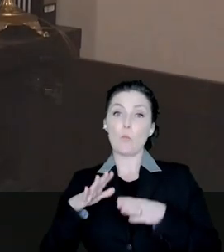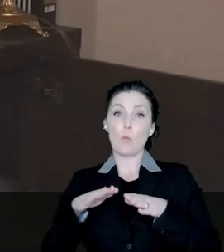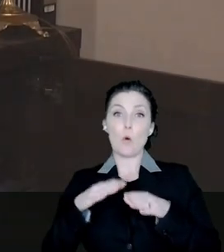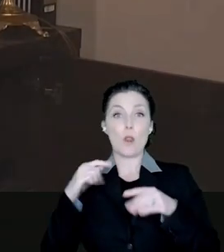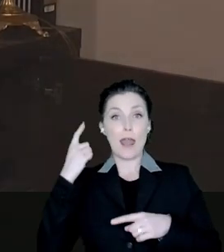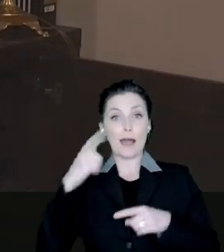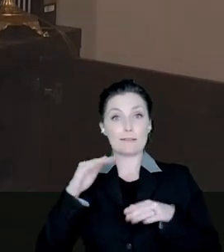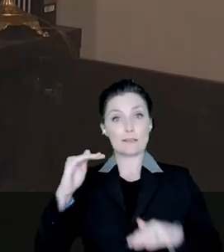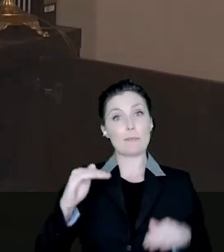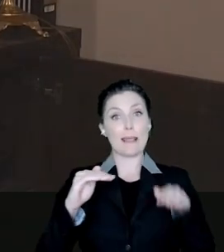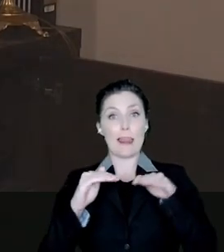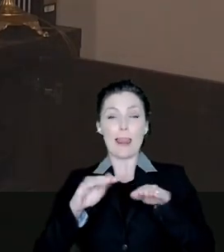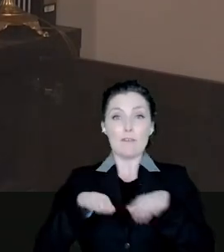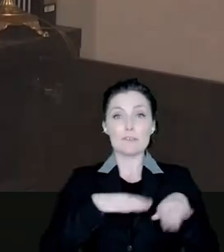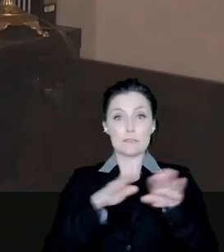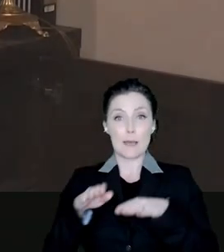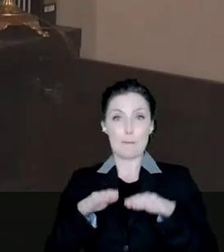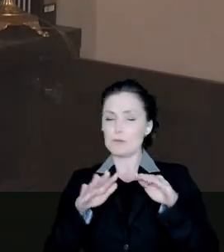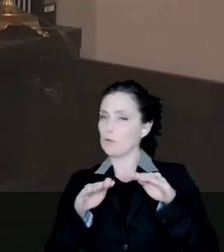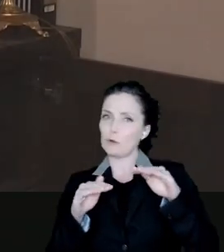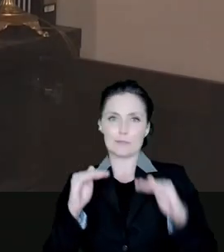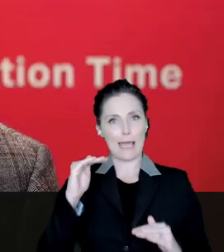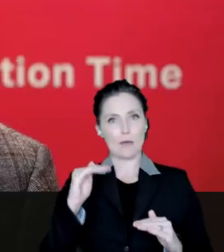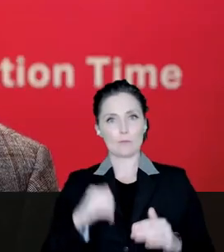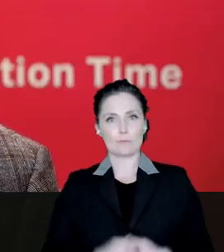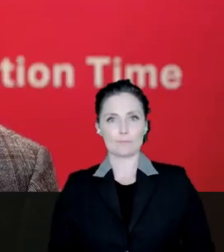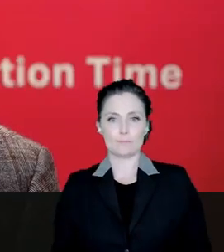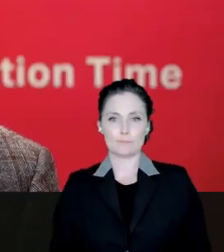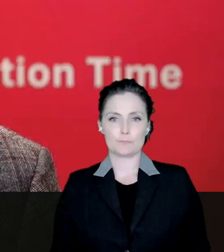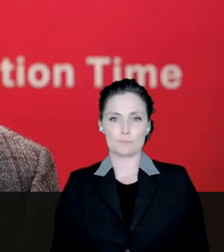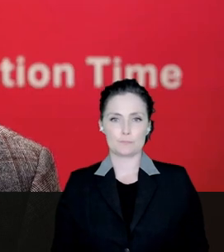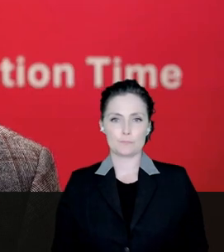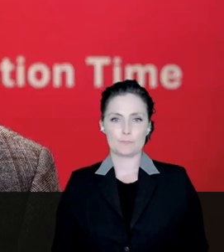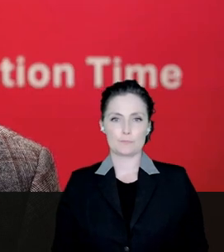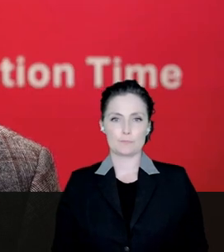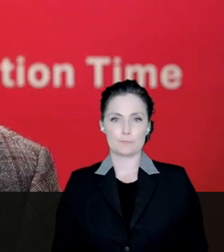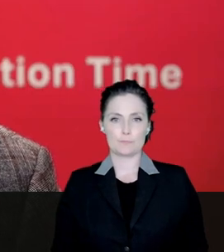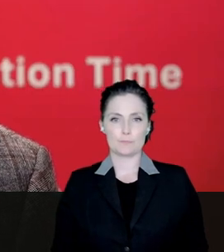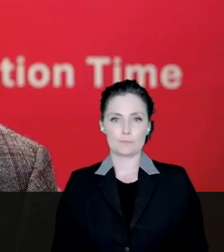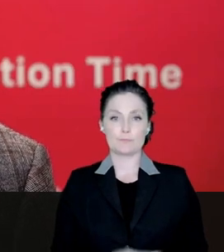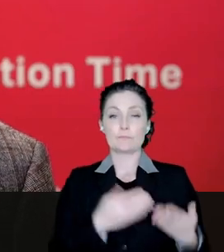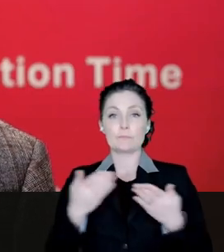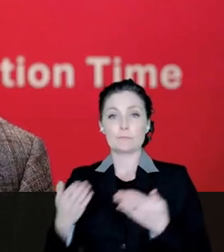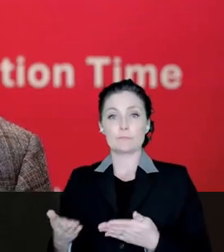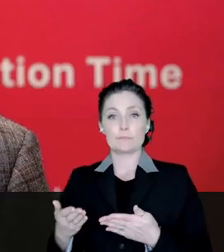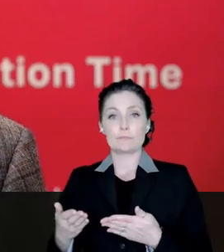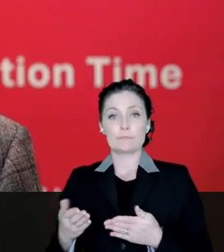levels of the country. Thank you very much. And now I'd like to ask Assembly Member Berry to come in.